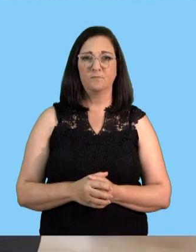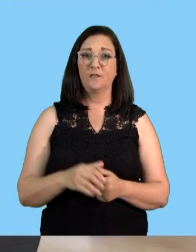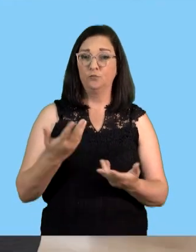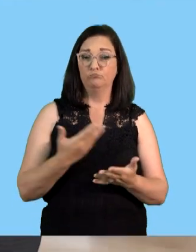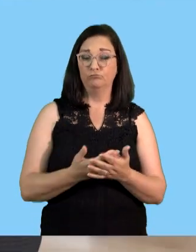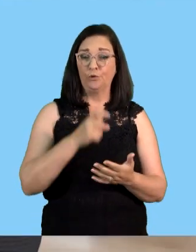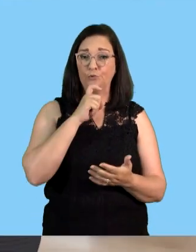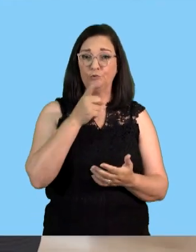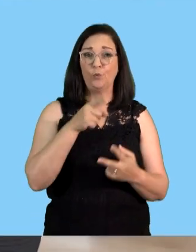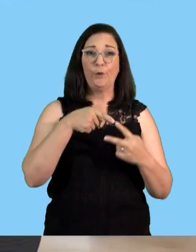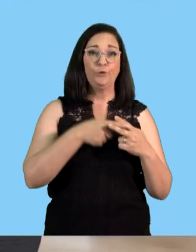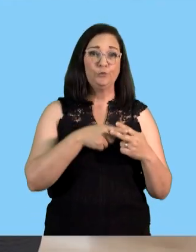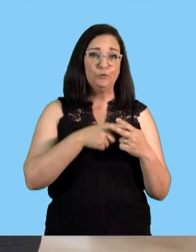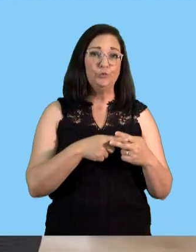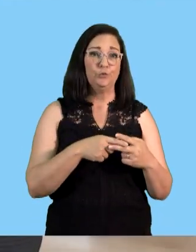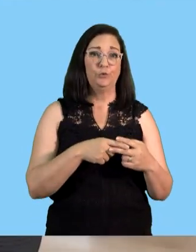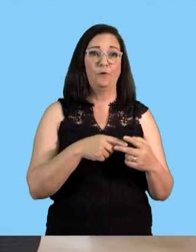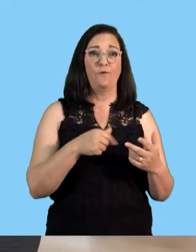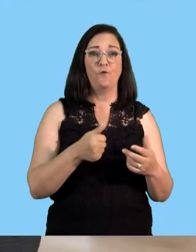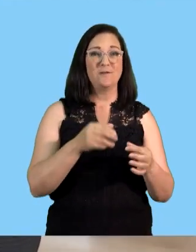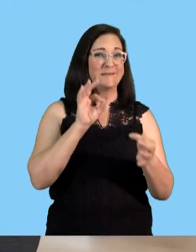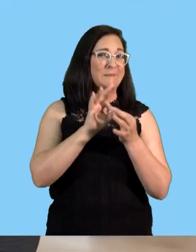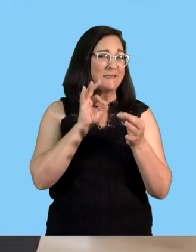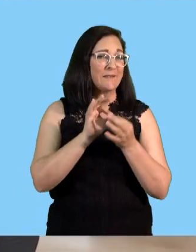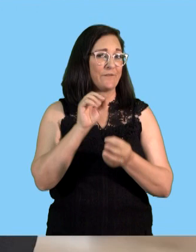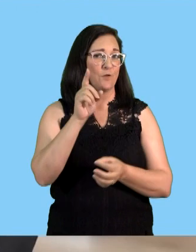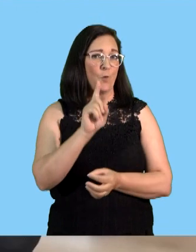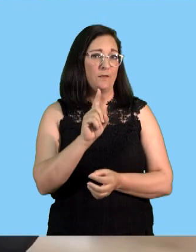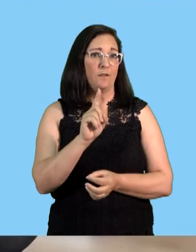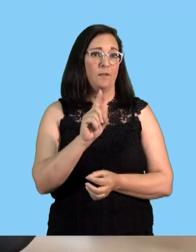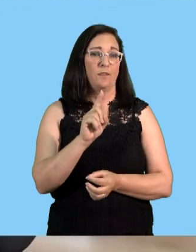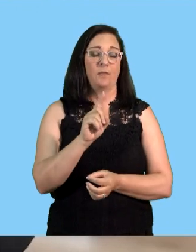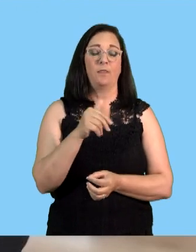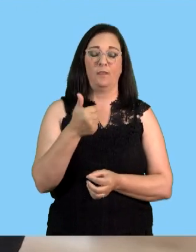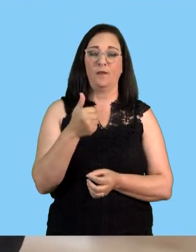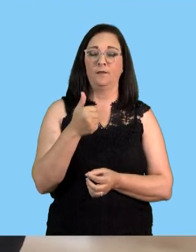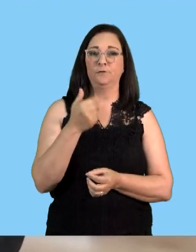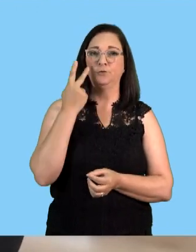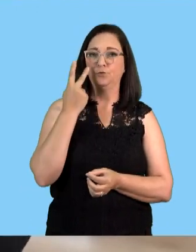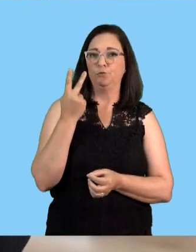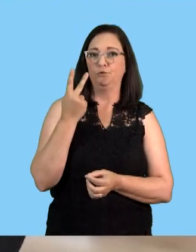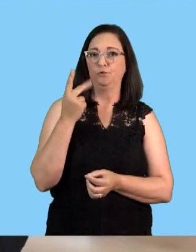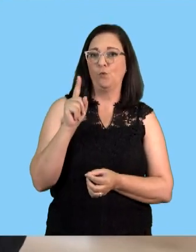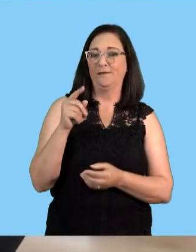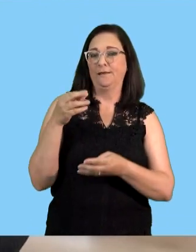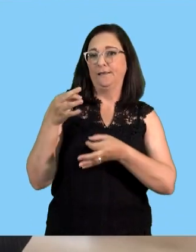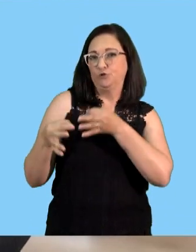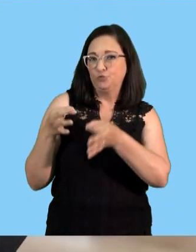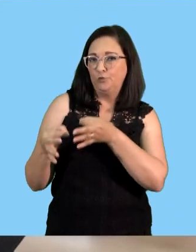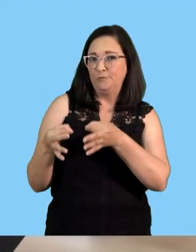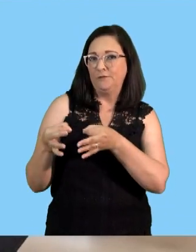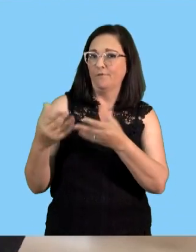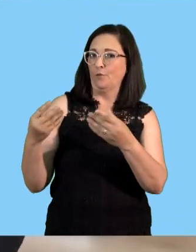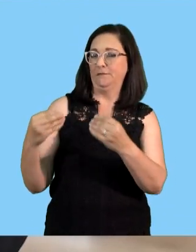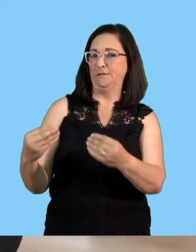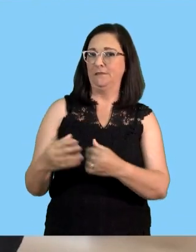that tool whereby the tool whereby we're looking at the specifications and we're also looking at the descriptions in